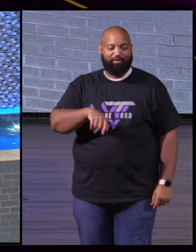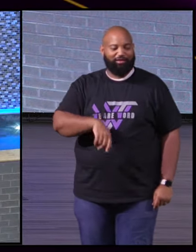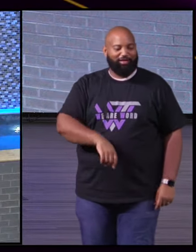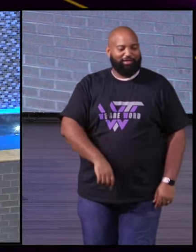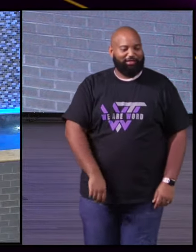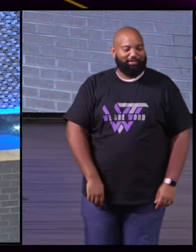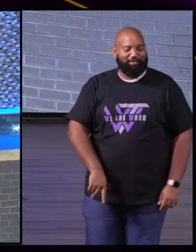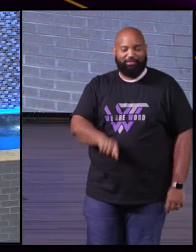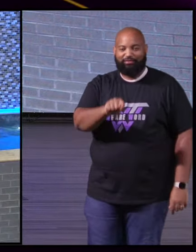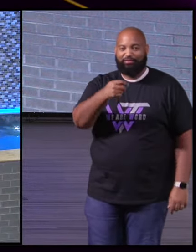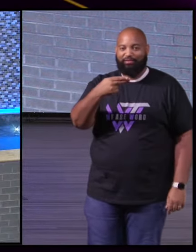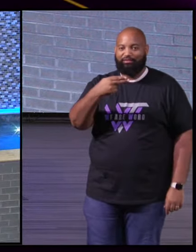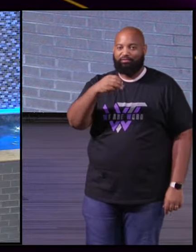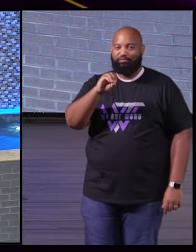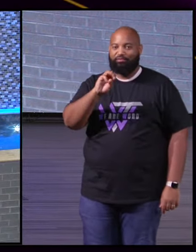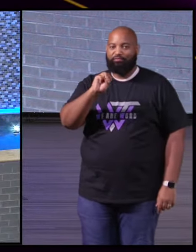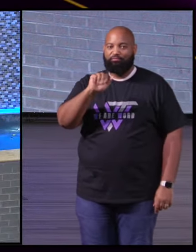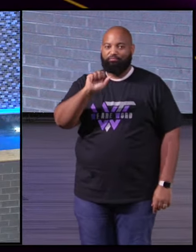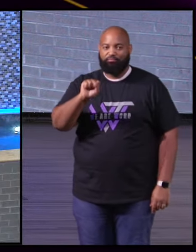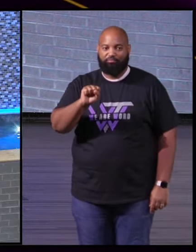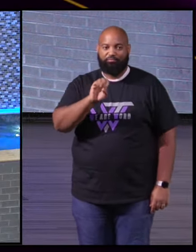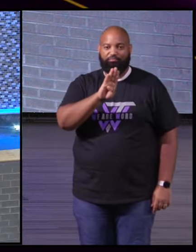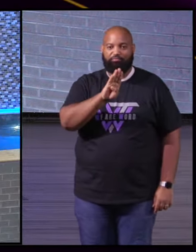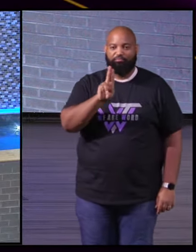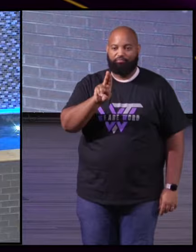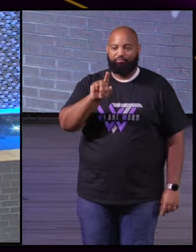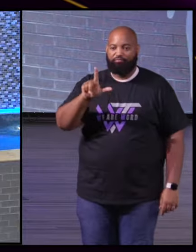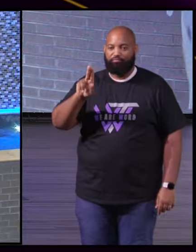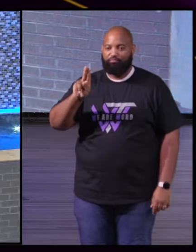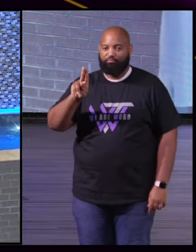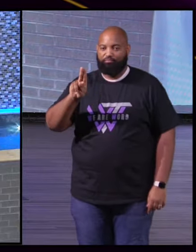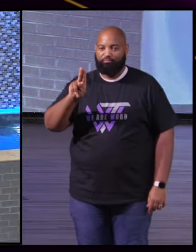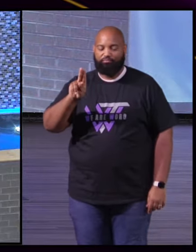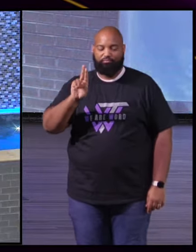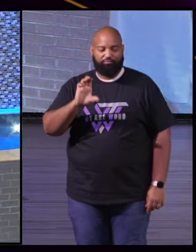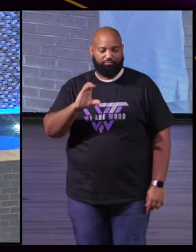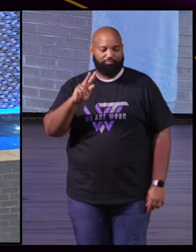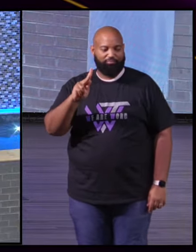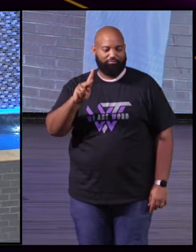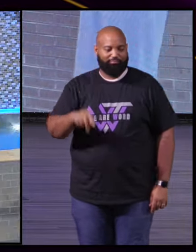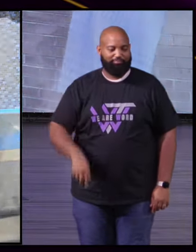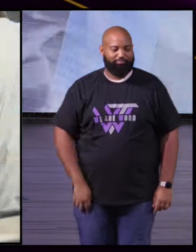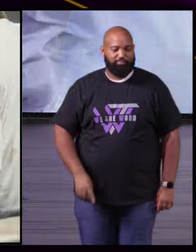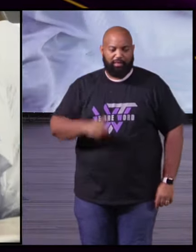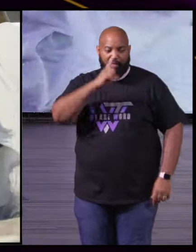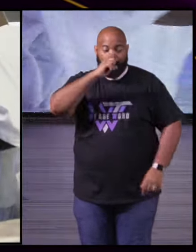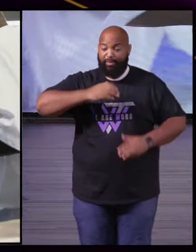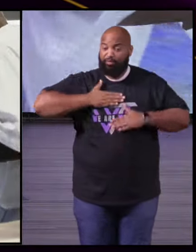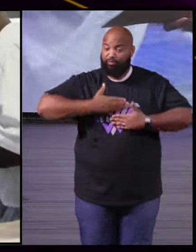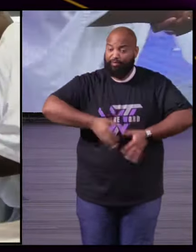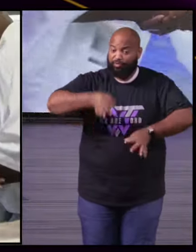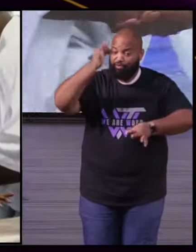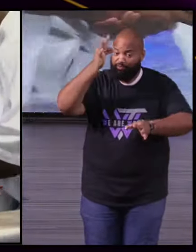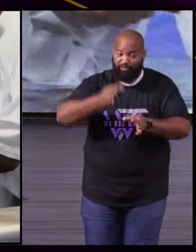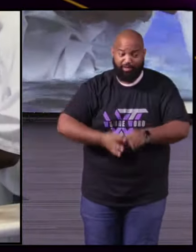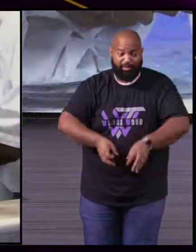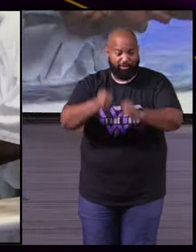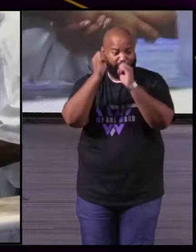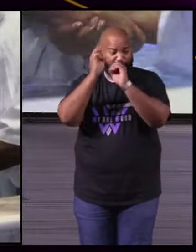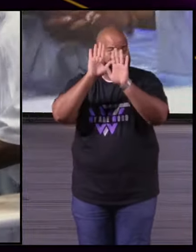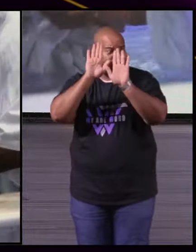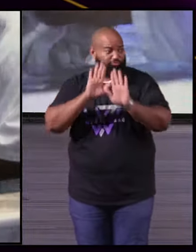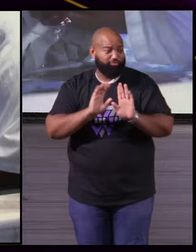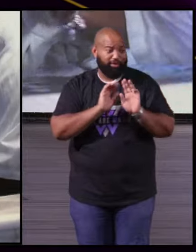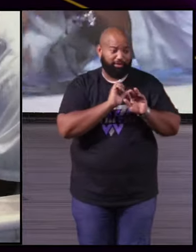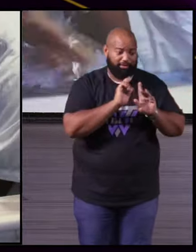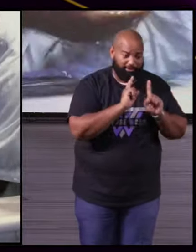let's celebrate her. Nyla, have a seat right there on that bench. Nyla, upon the profession of your faith and obedience